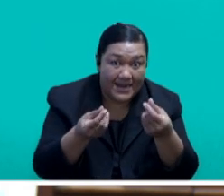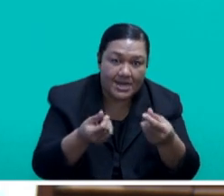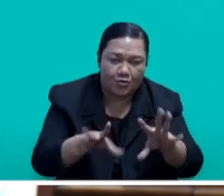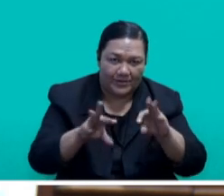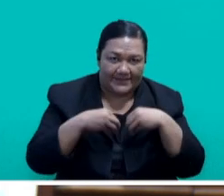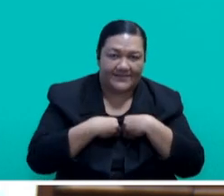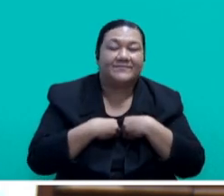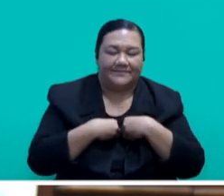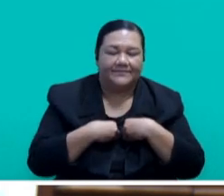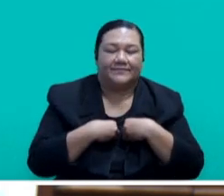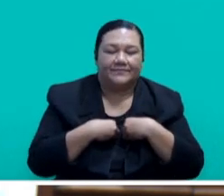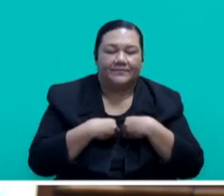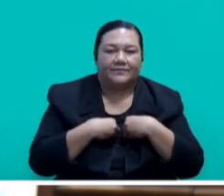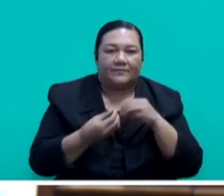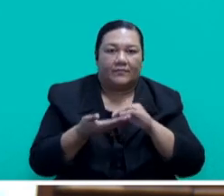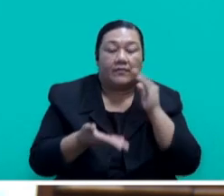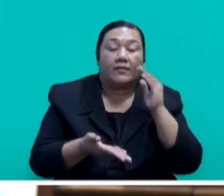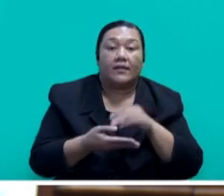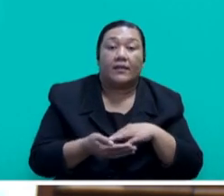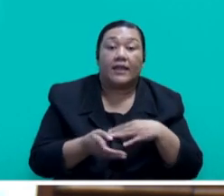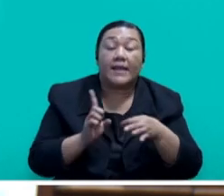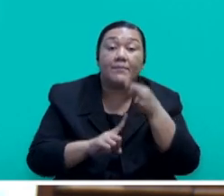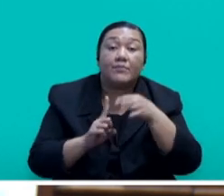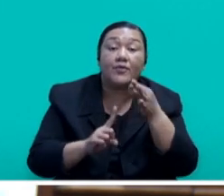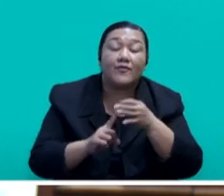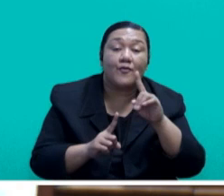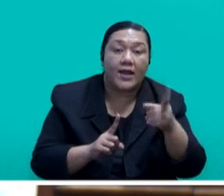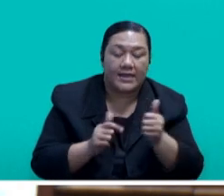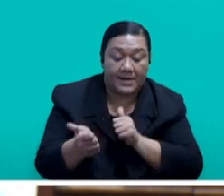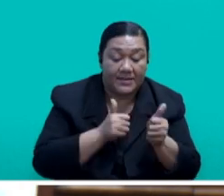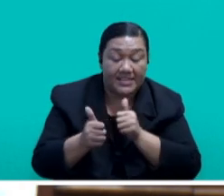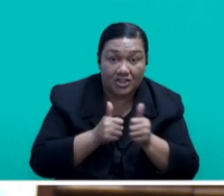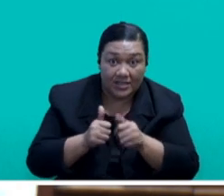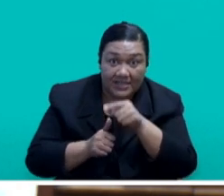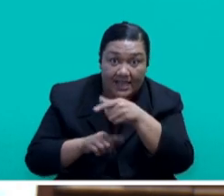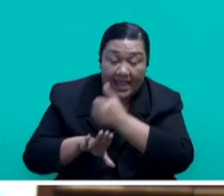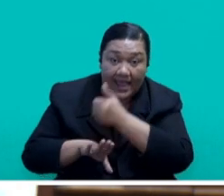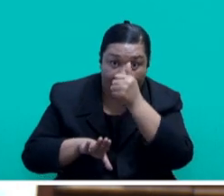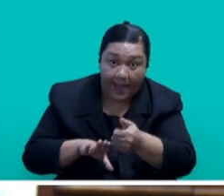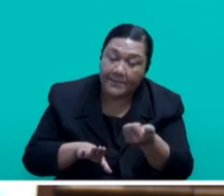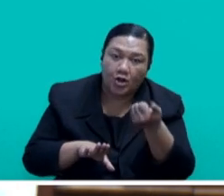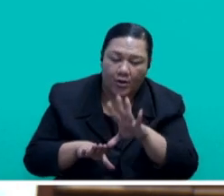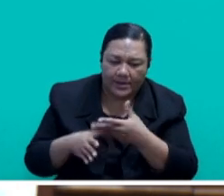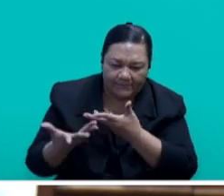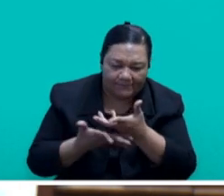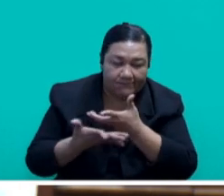The government is also implementing measures to improve tax administration and minimize tax